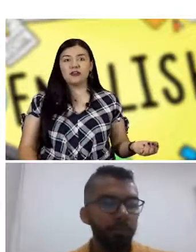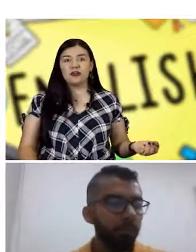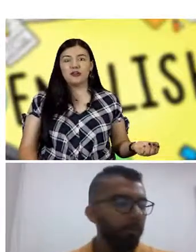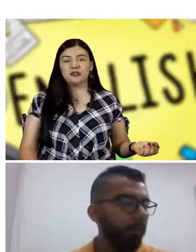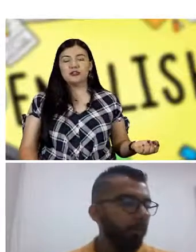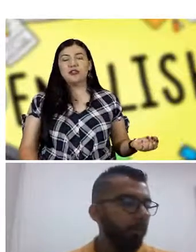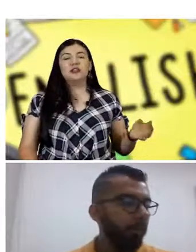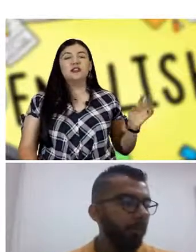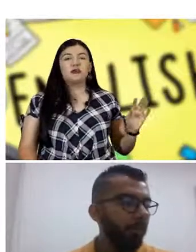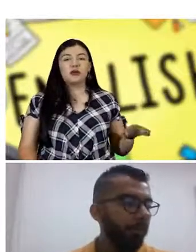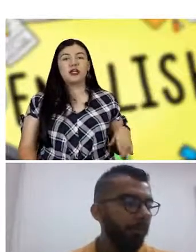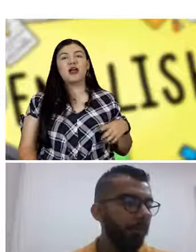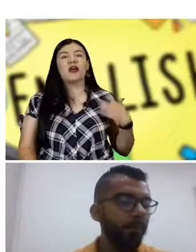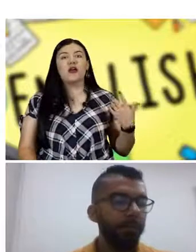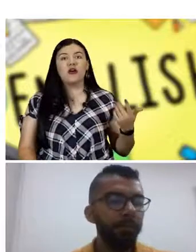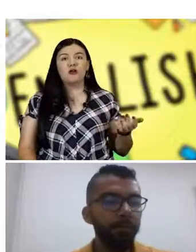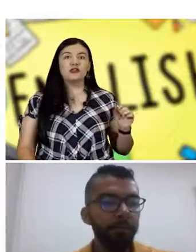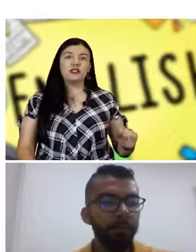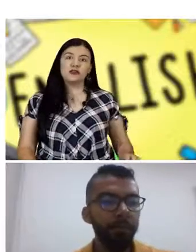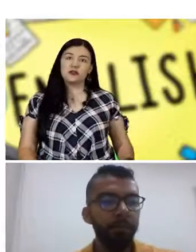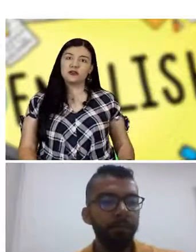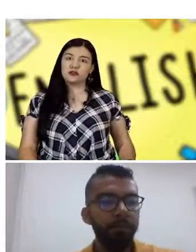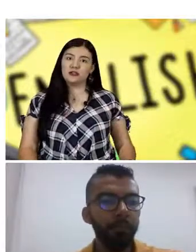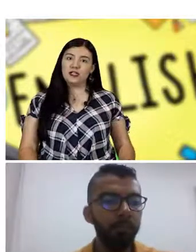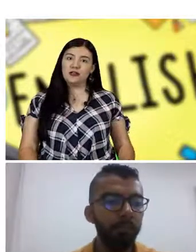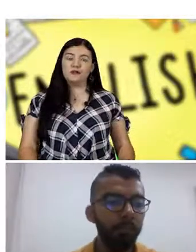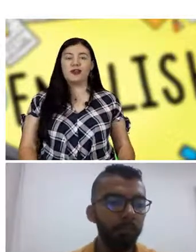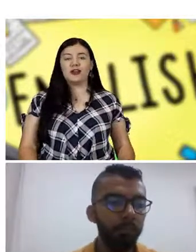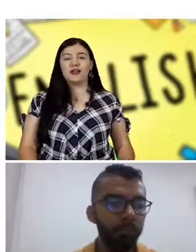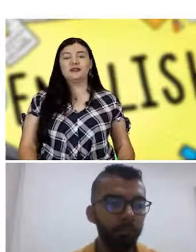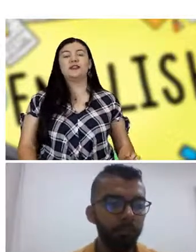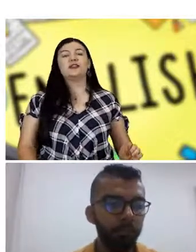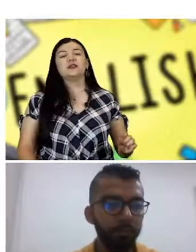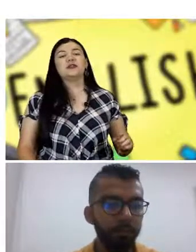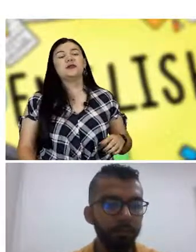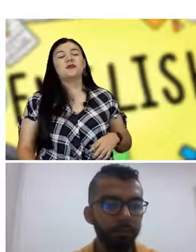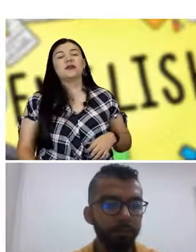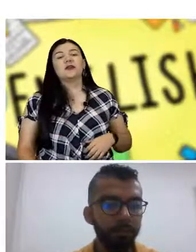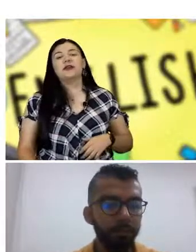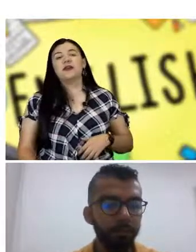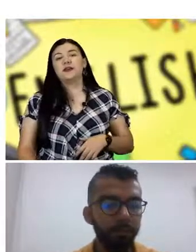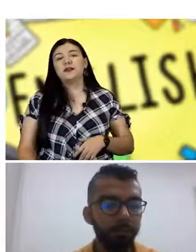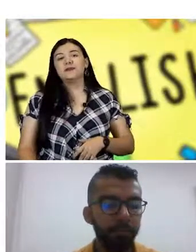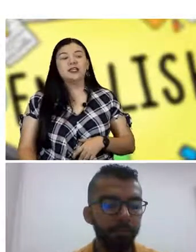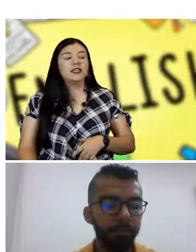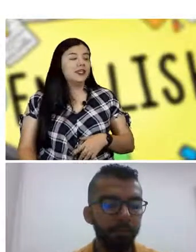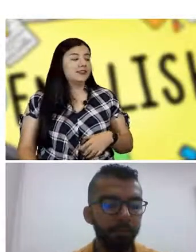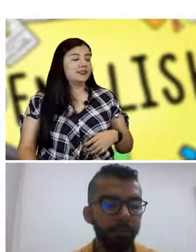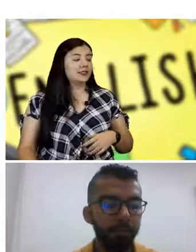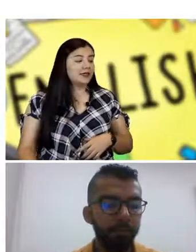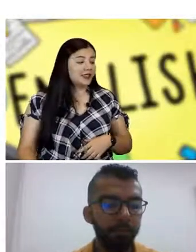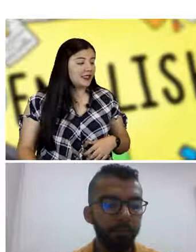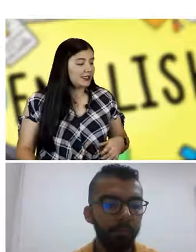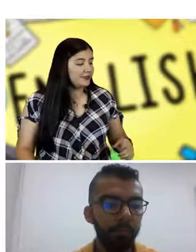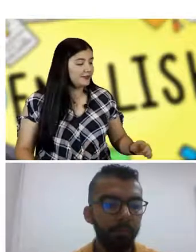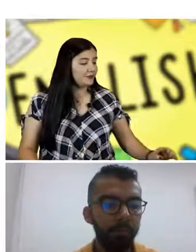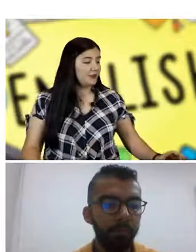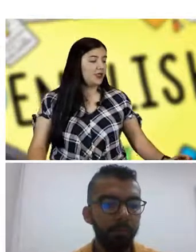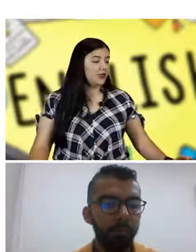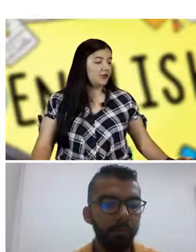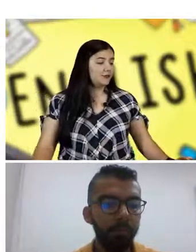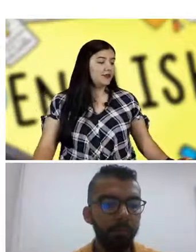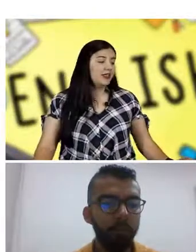very serious, so we can go to the doctor, okay? We can go to the doctor. Very good.